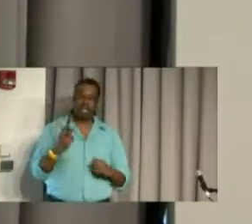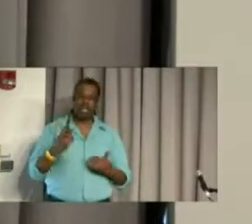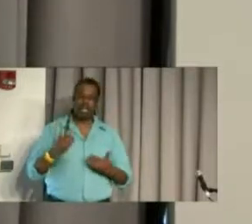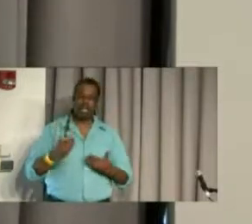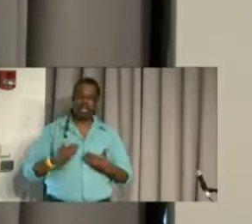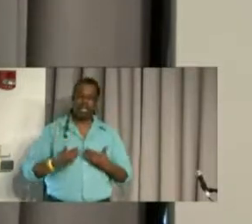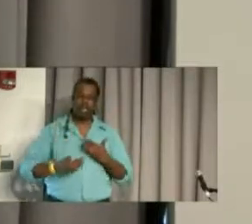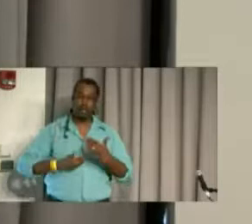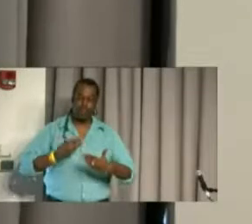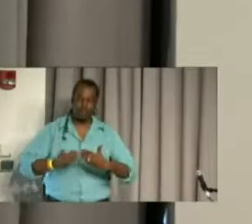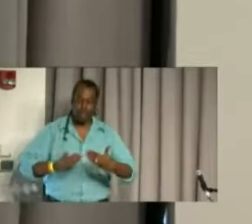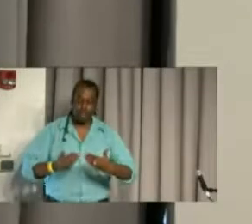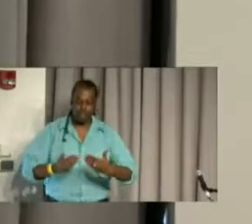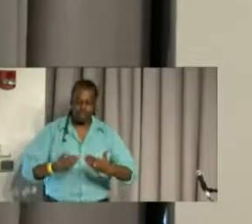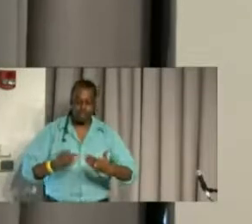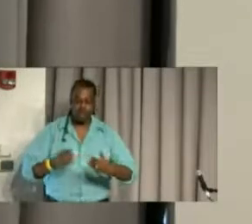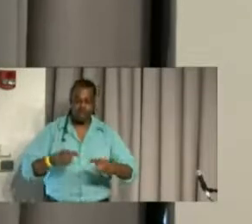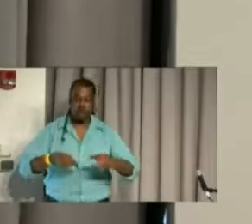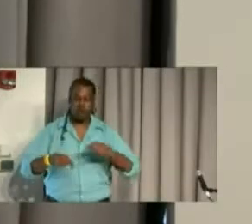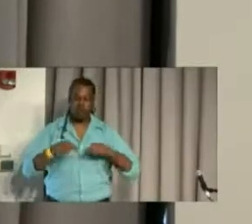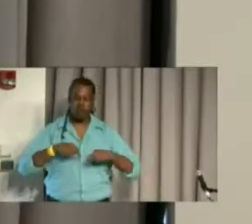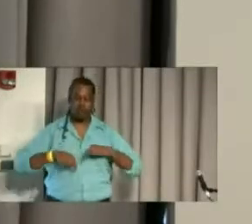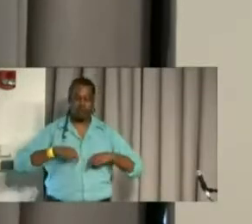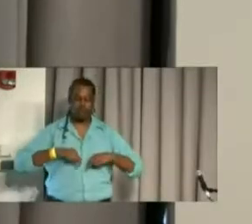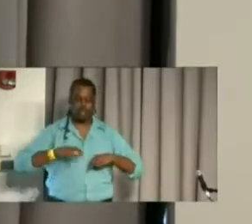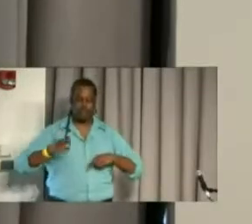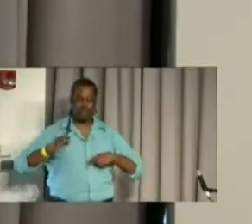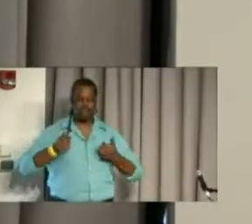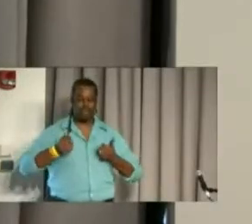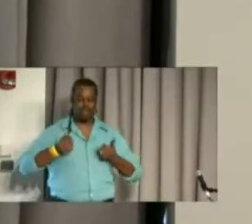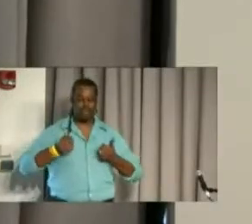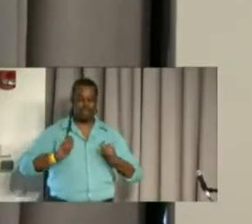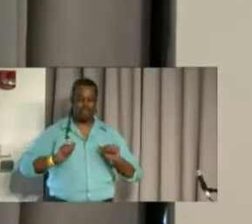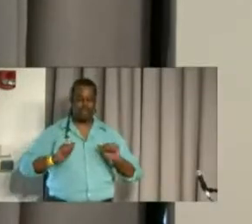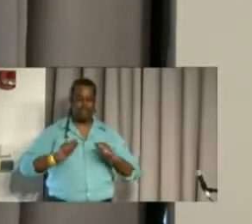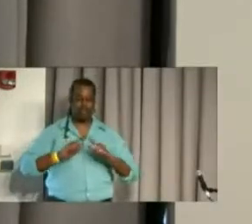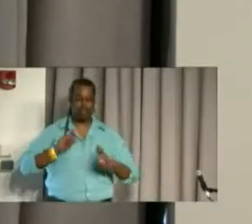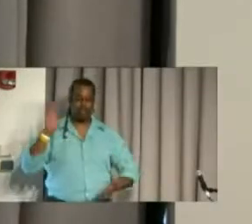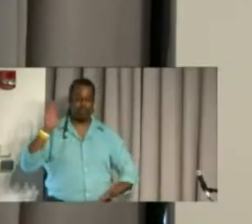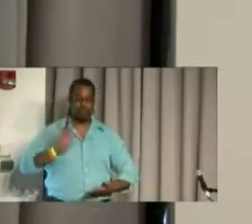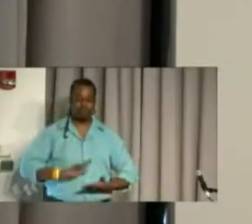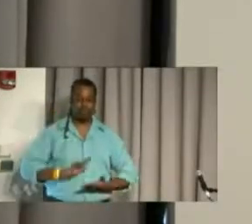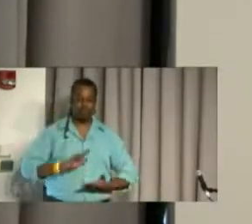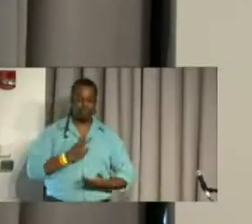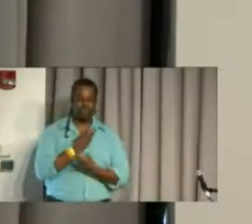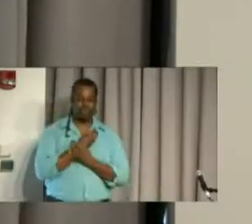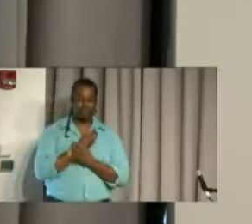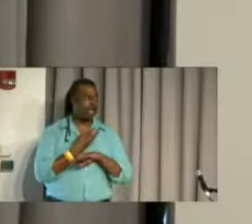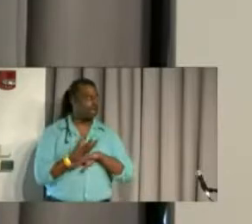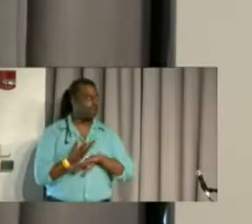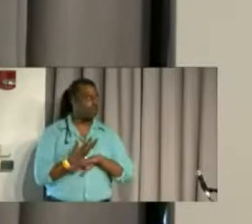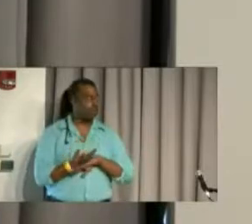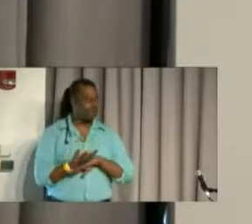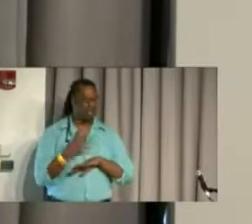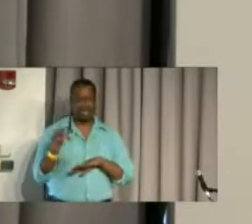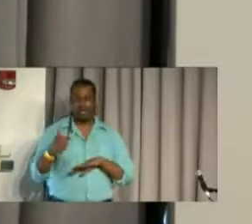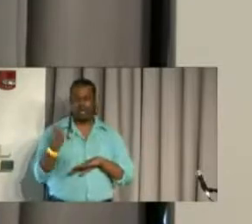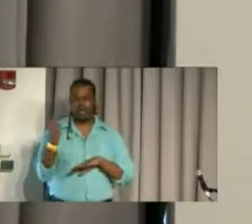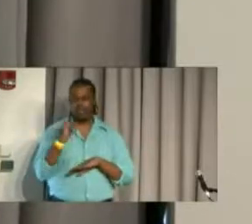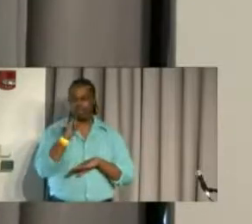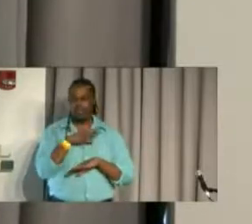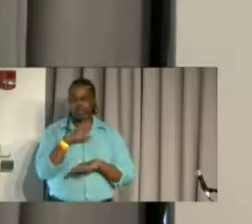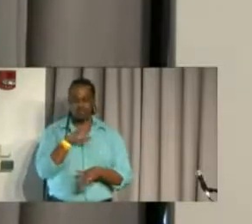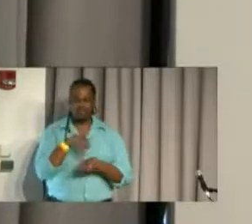or the regression of efforts to lessen toxic waste and other pollutants in